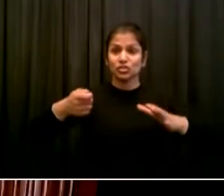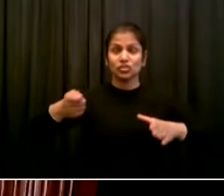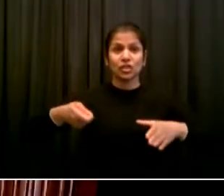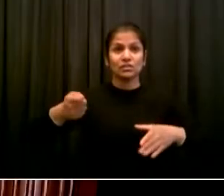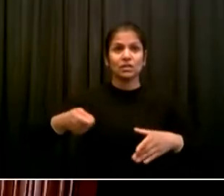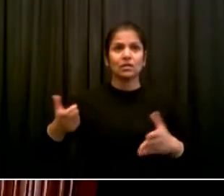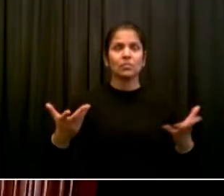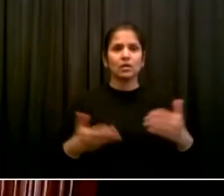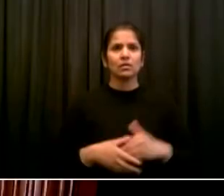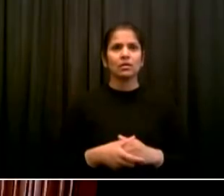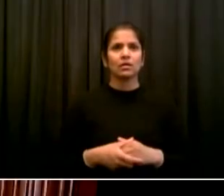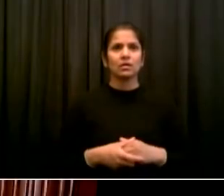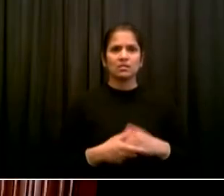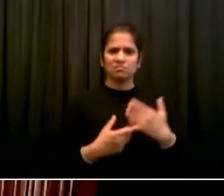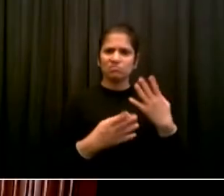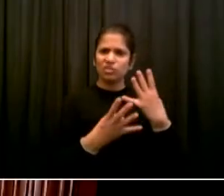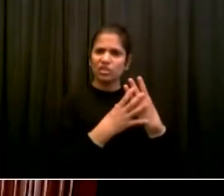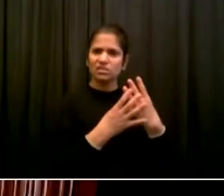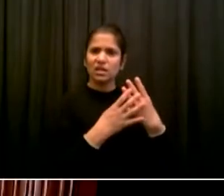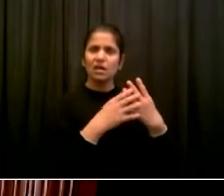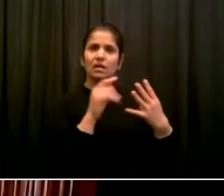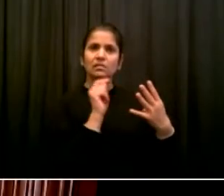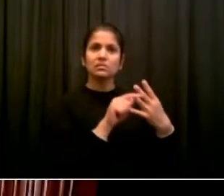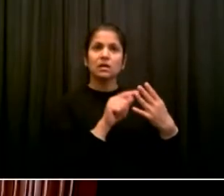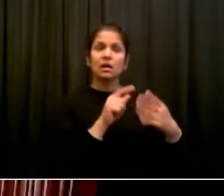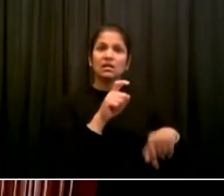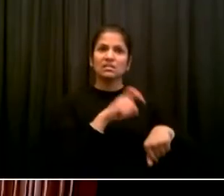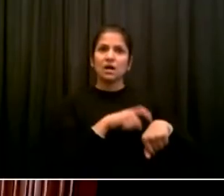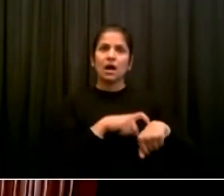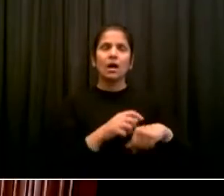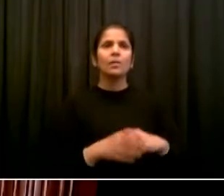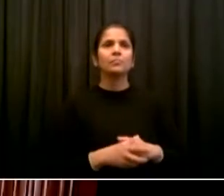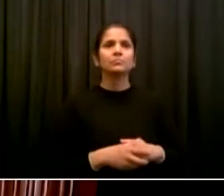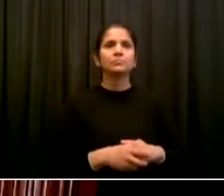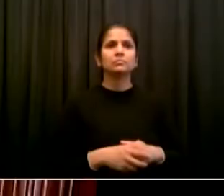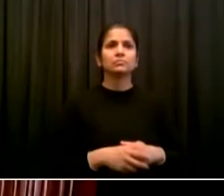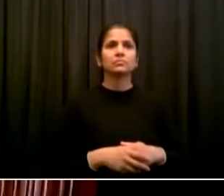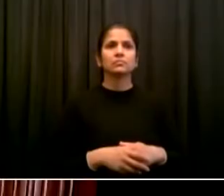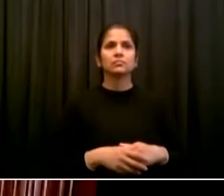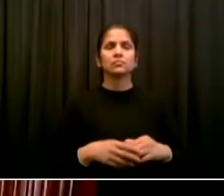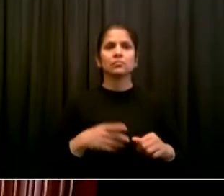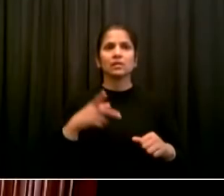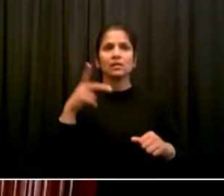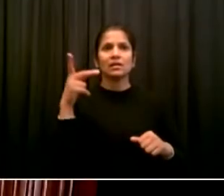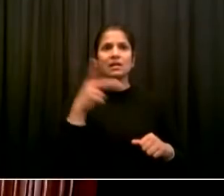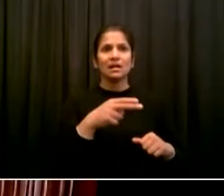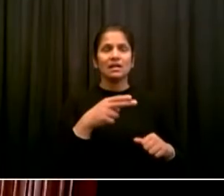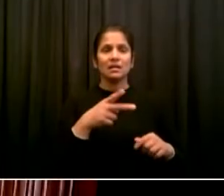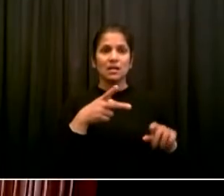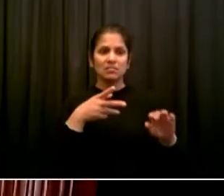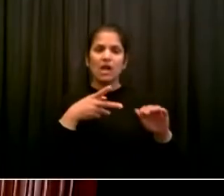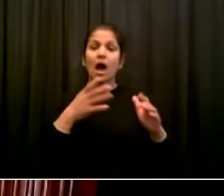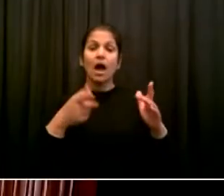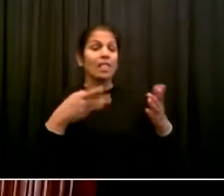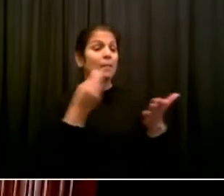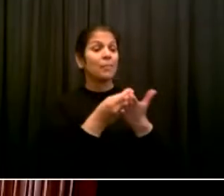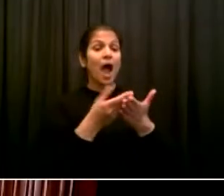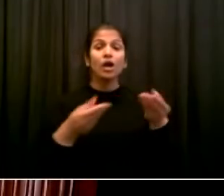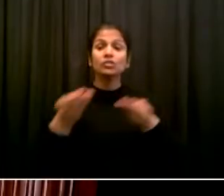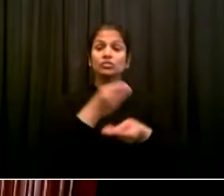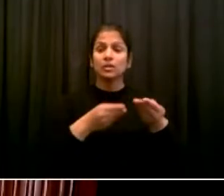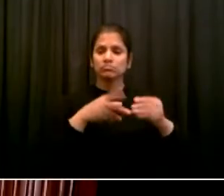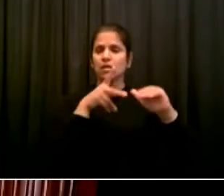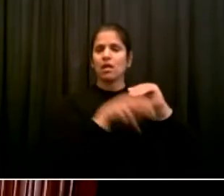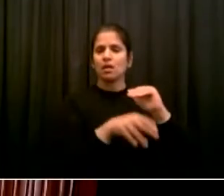form of length, cuts annual earning potential in half, which results in a loss of nearly $500,000 over the course of a